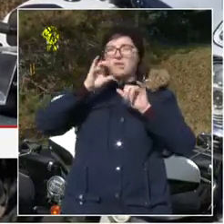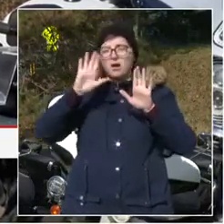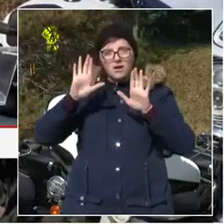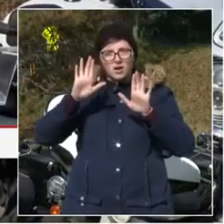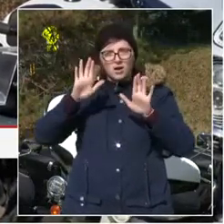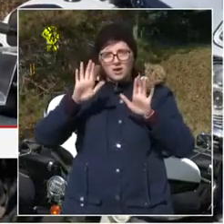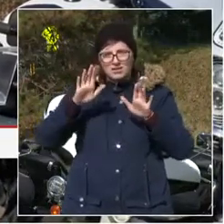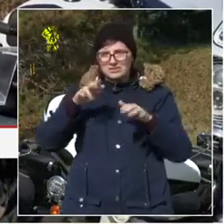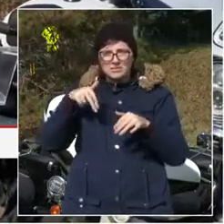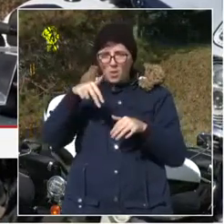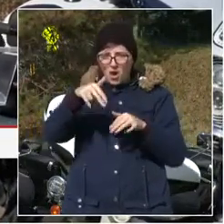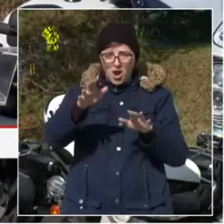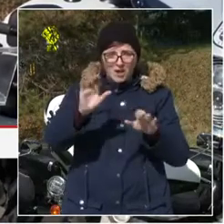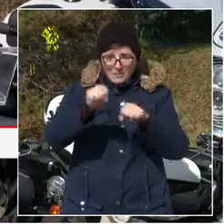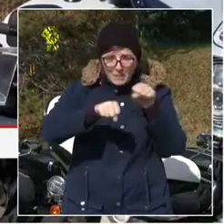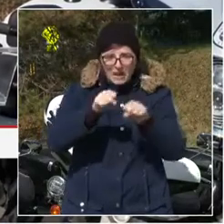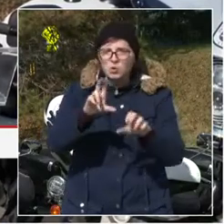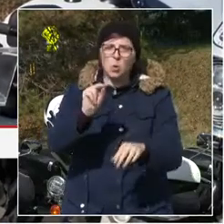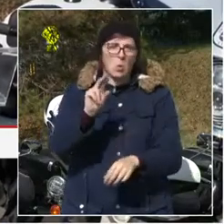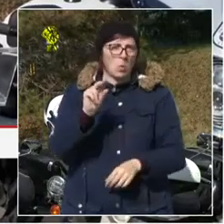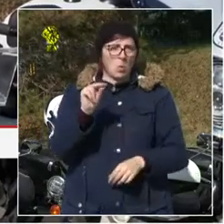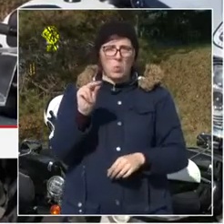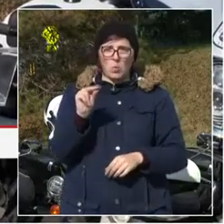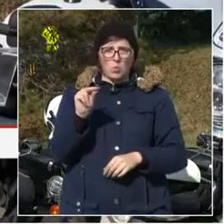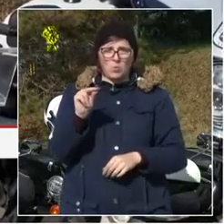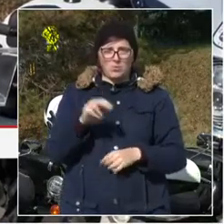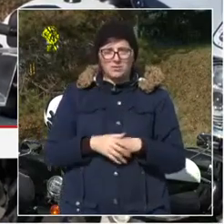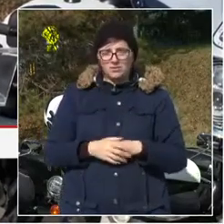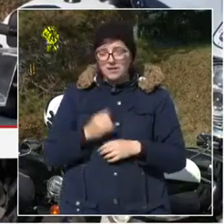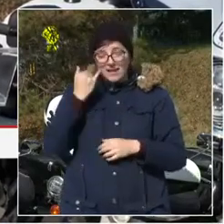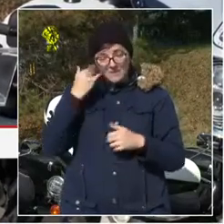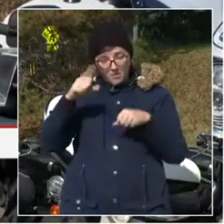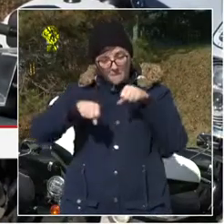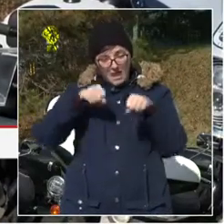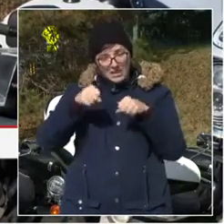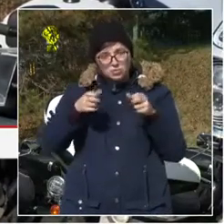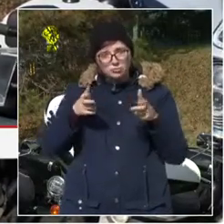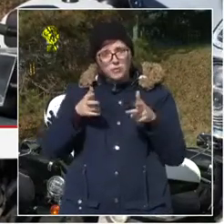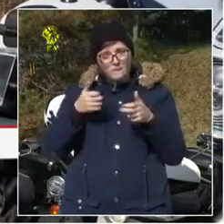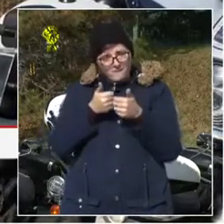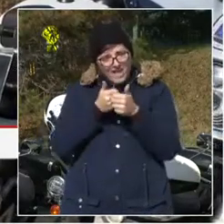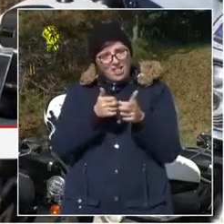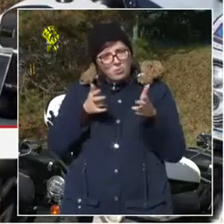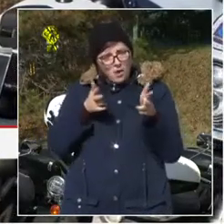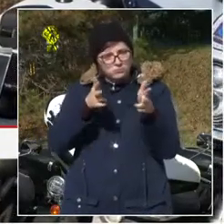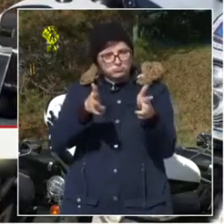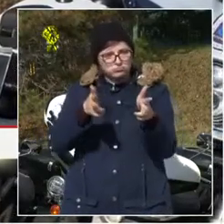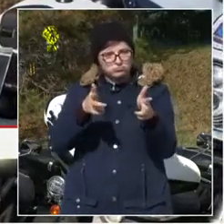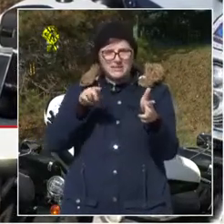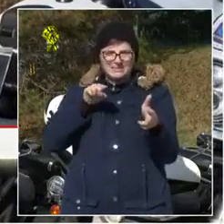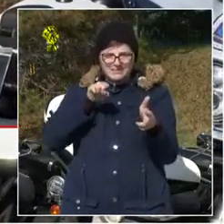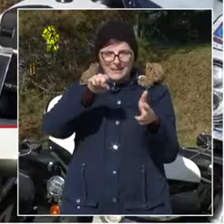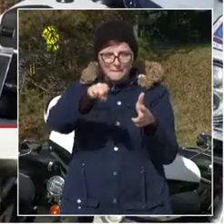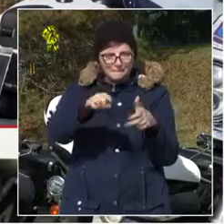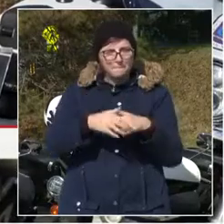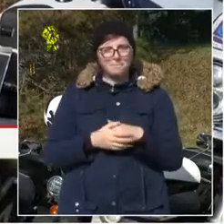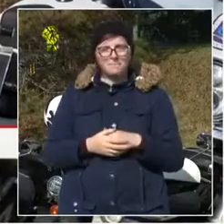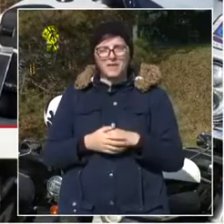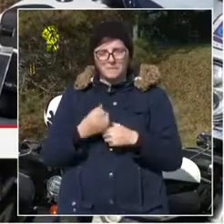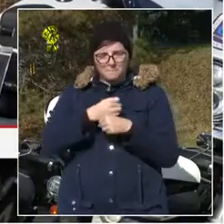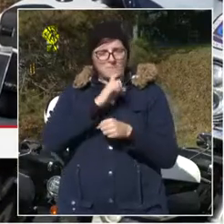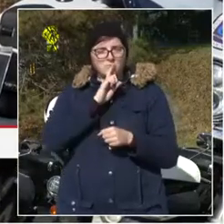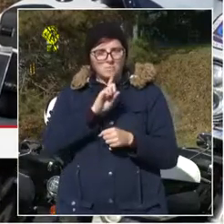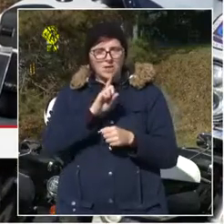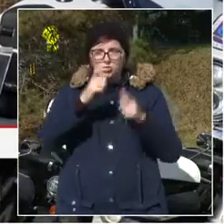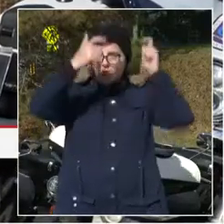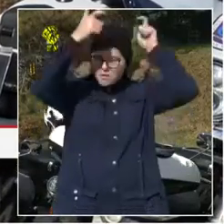and obey the signs and signals. Always ride in the direction of traffic. Use lights at night and wear proper reflective clothing, and always